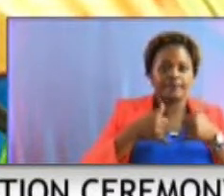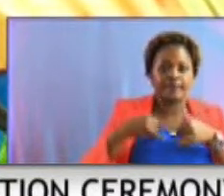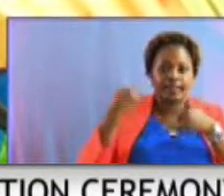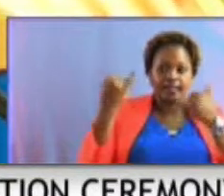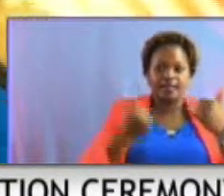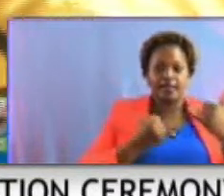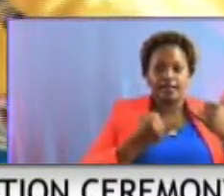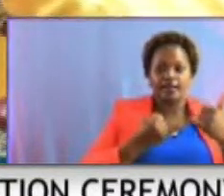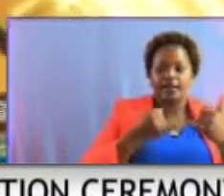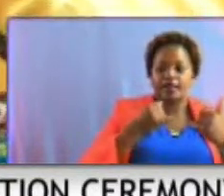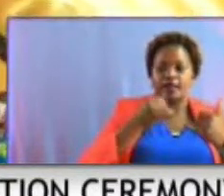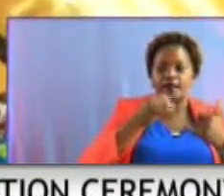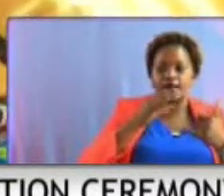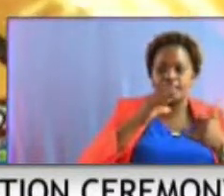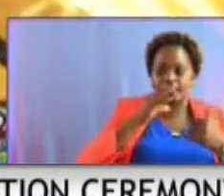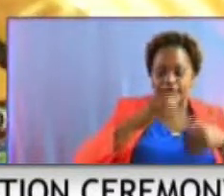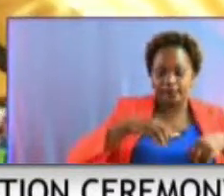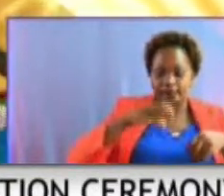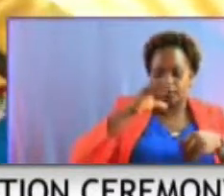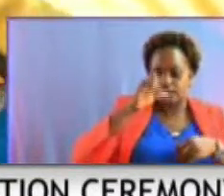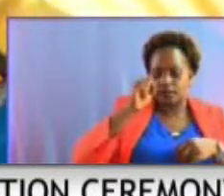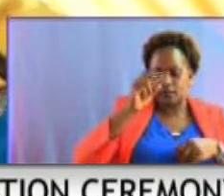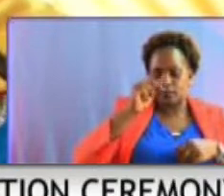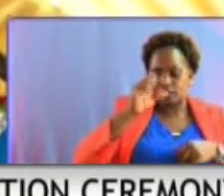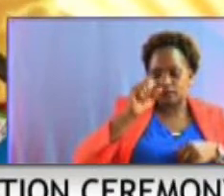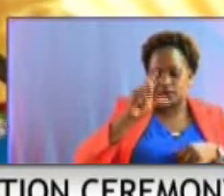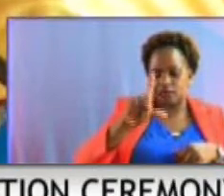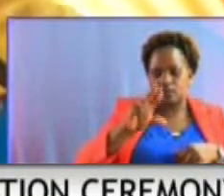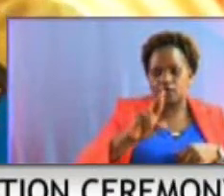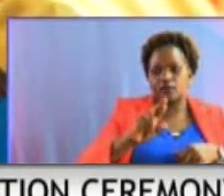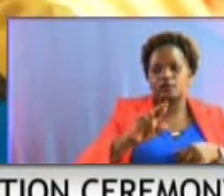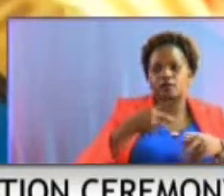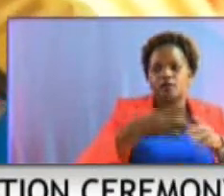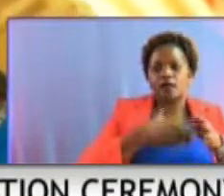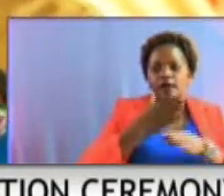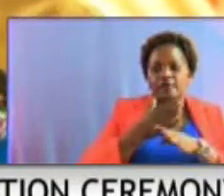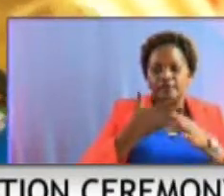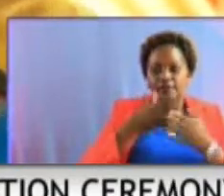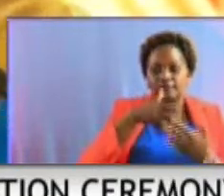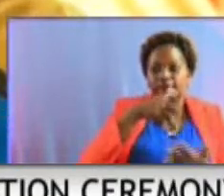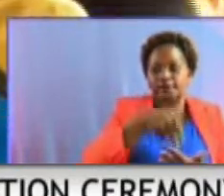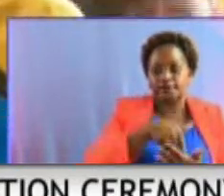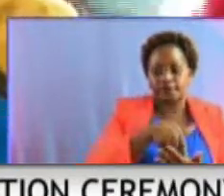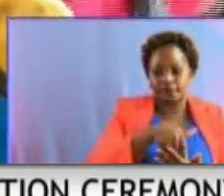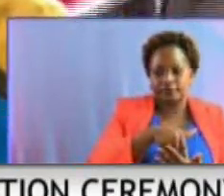our Chancellor to address the congregation. Let's be standing as the Chancellor comes.